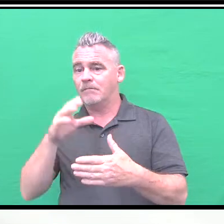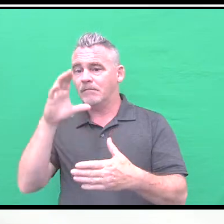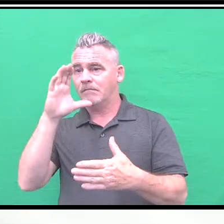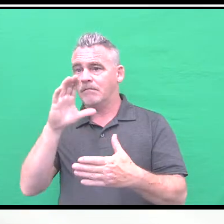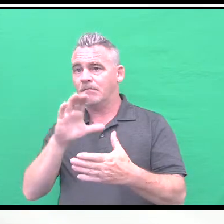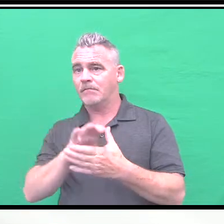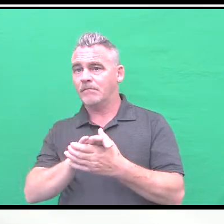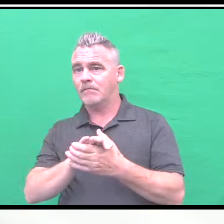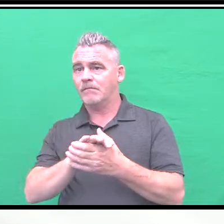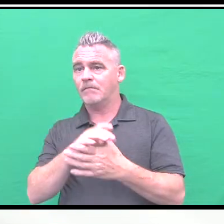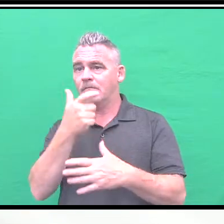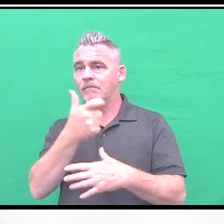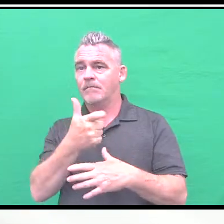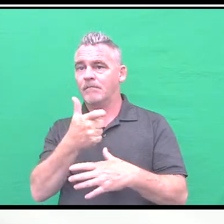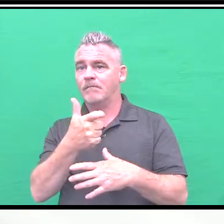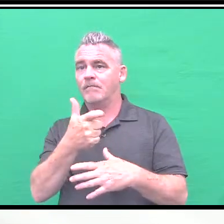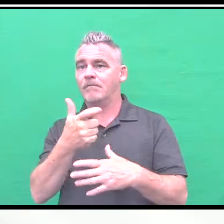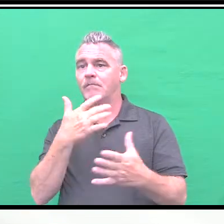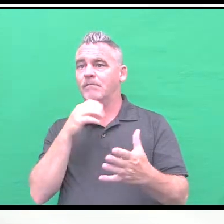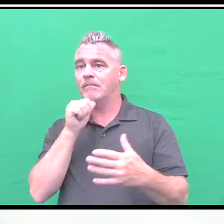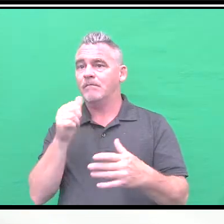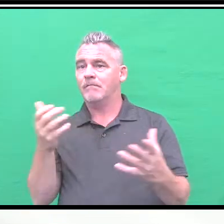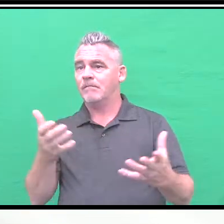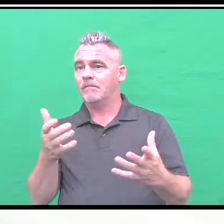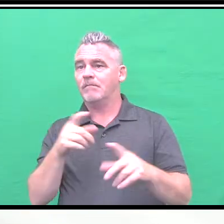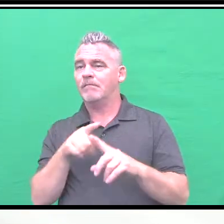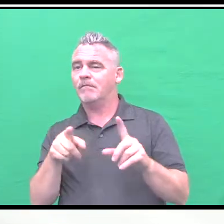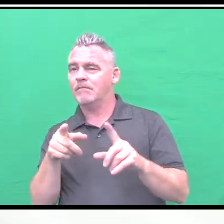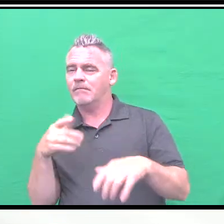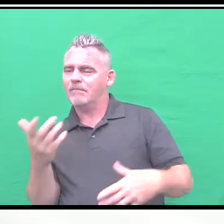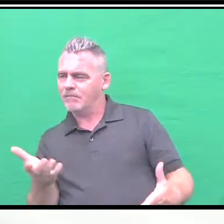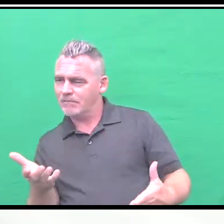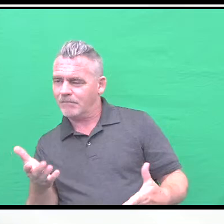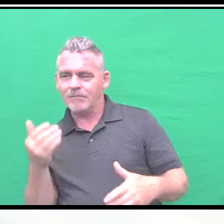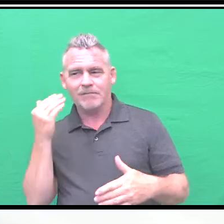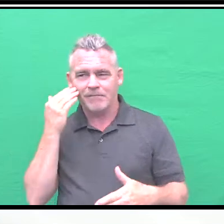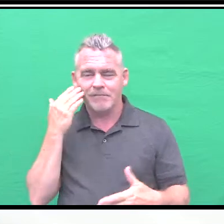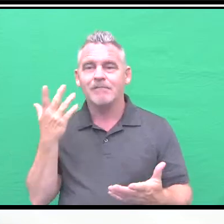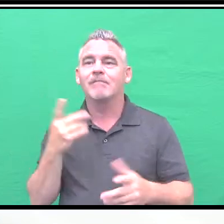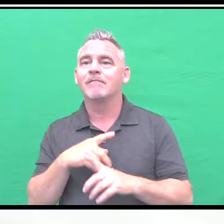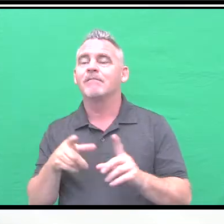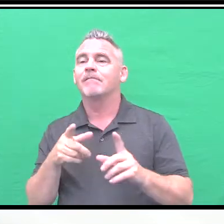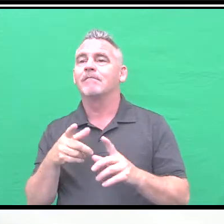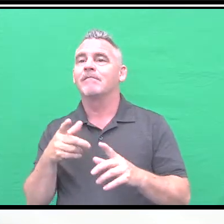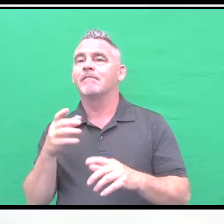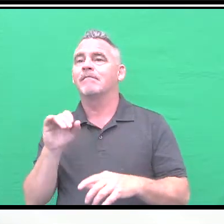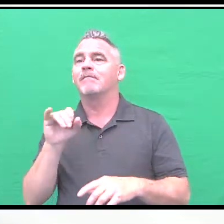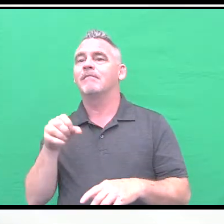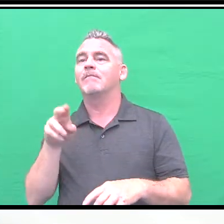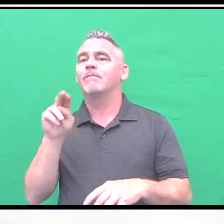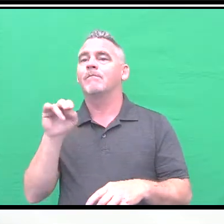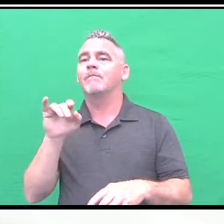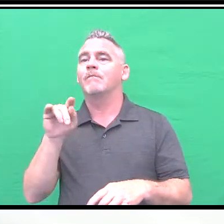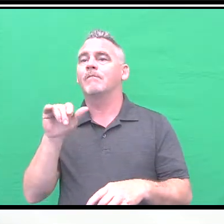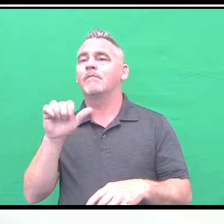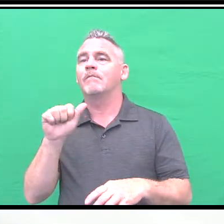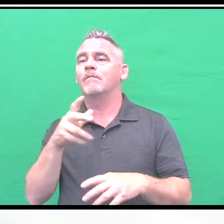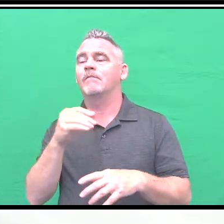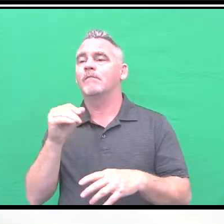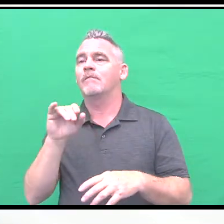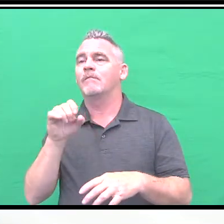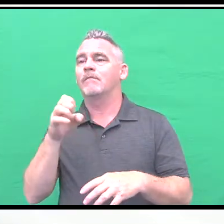want to thank him. Even though he's not here, he is kind of here. I want to thank Juanita and Jessica for just being